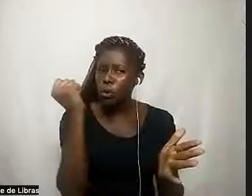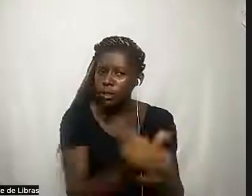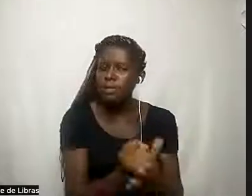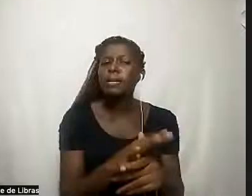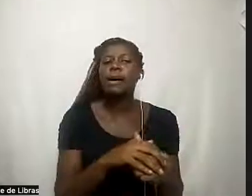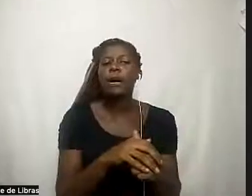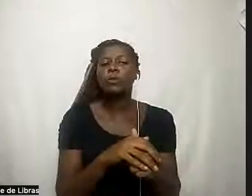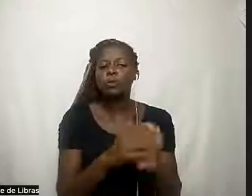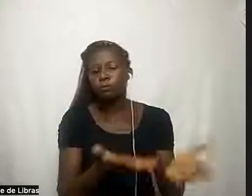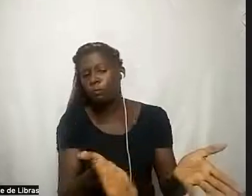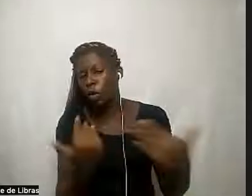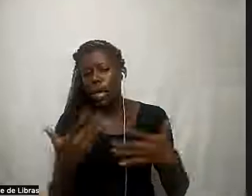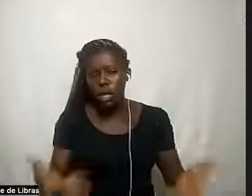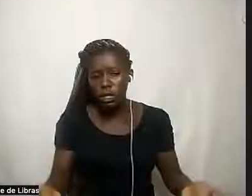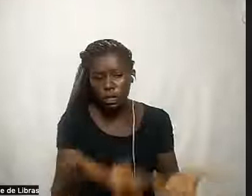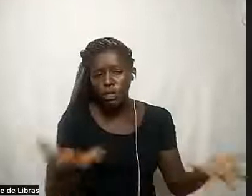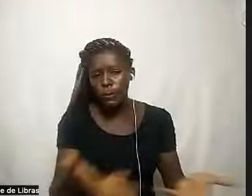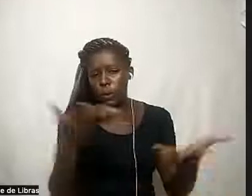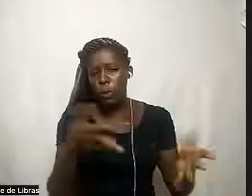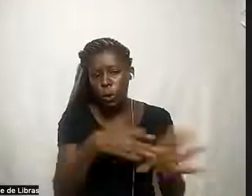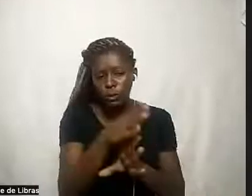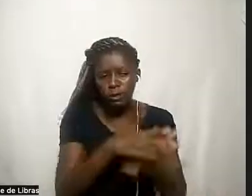hired directly and are stimulated to